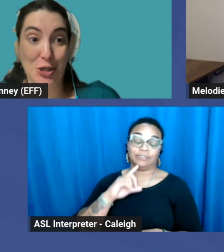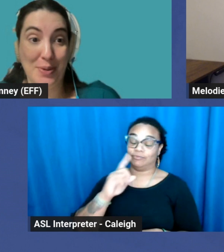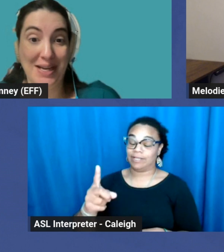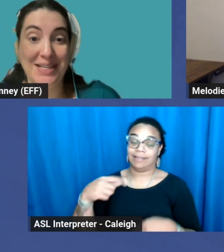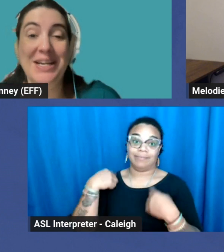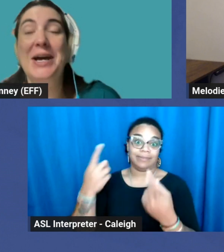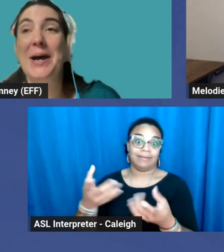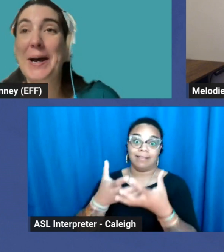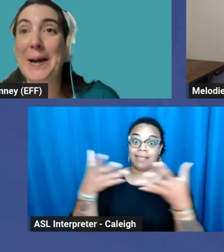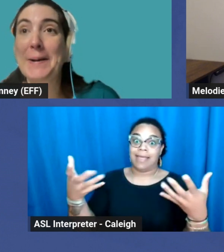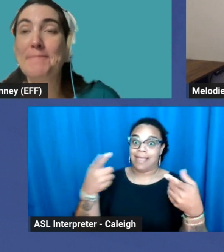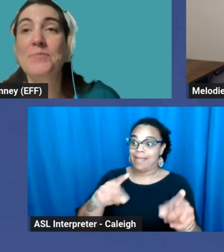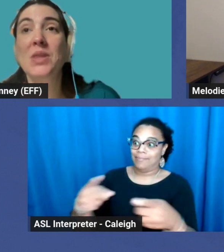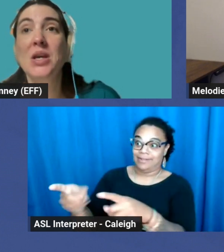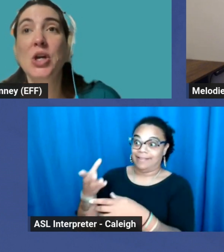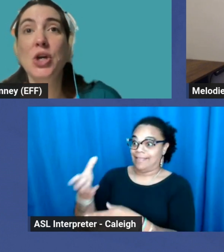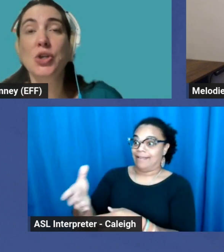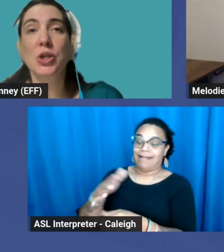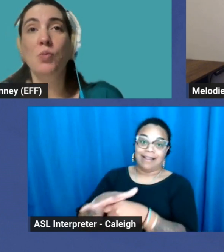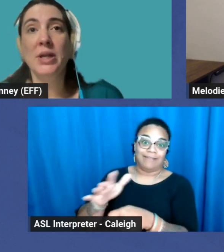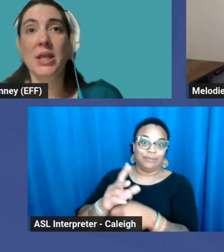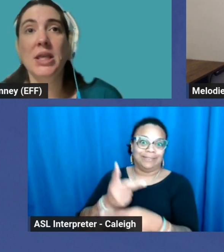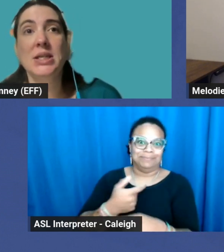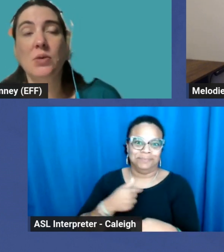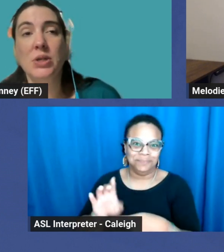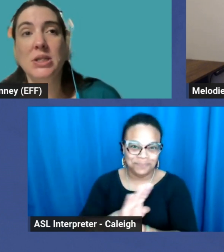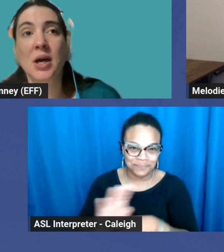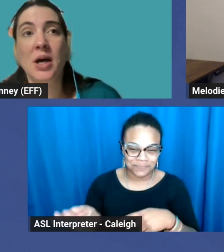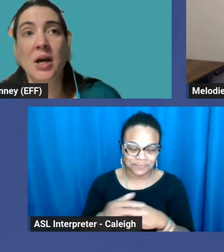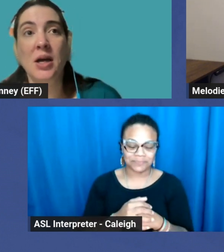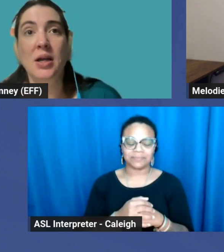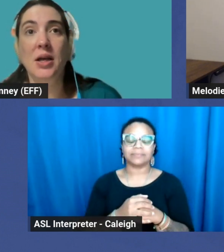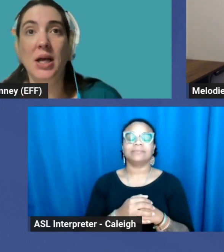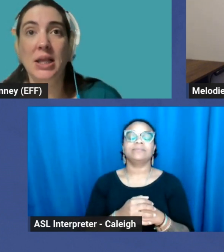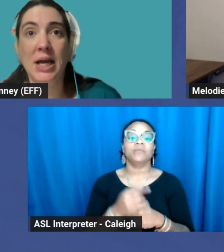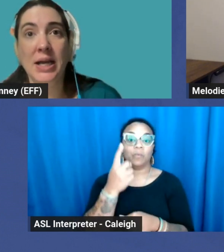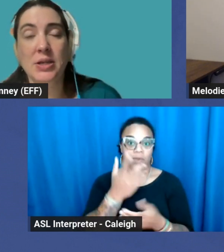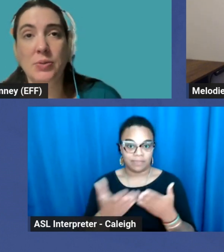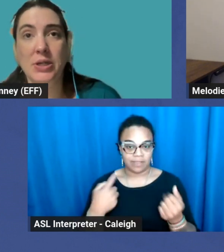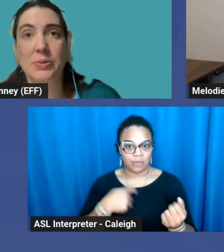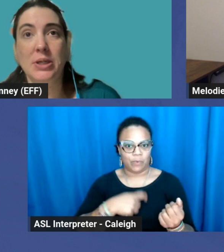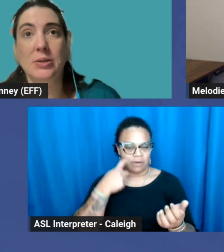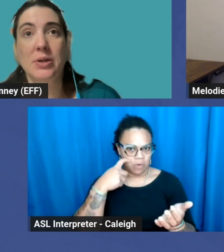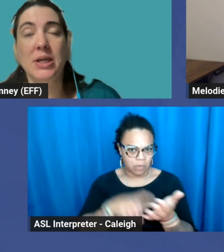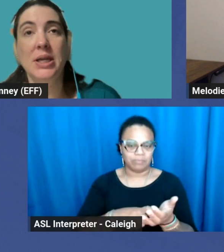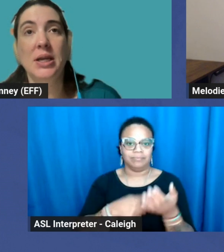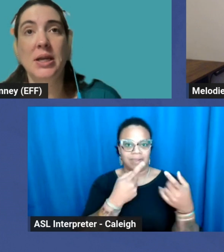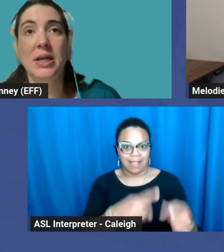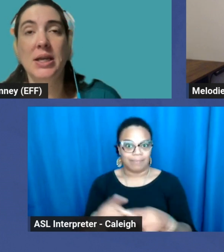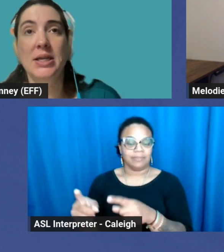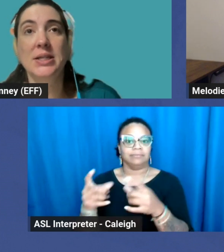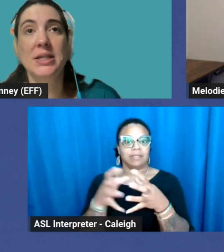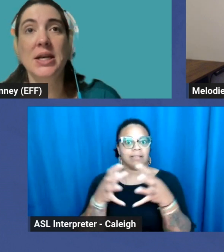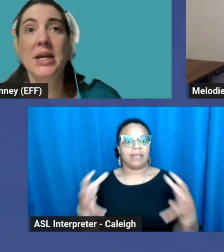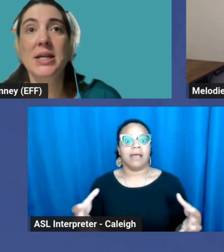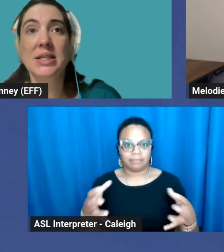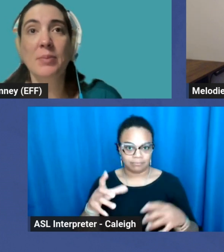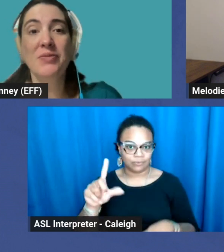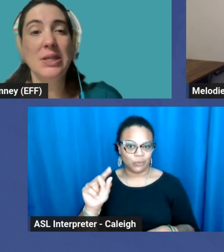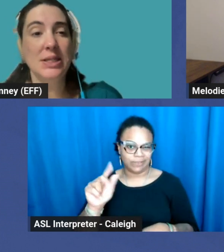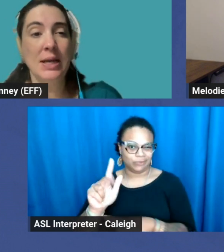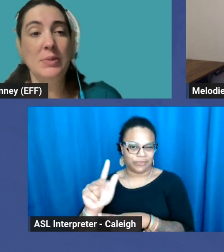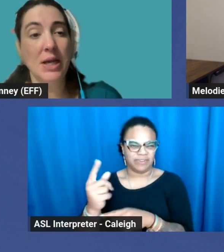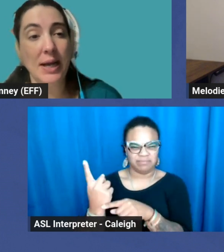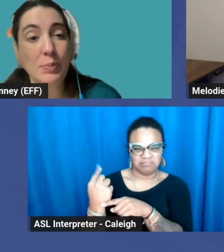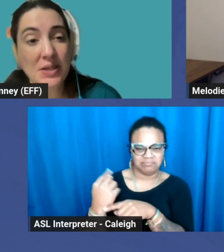us occupied. So one of the things that we saw a lot in 2023 is some